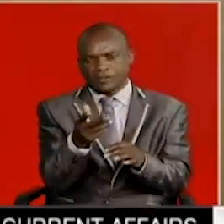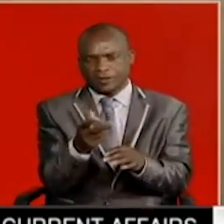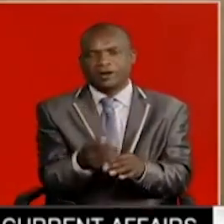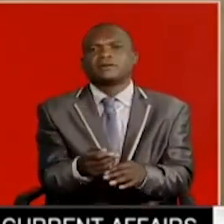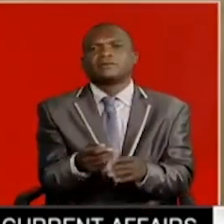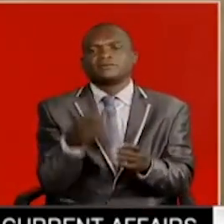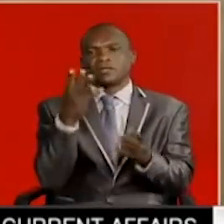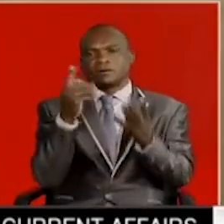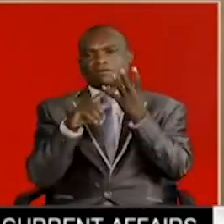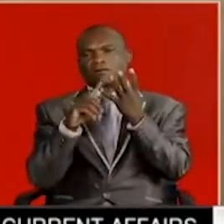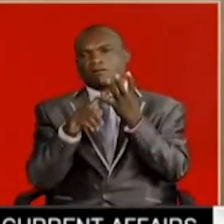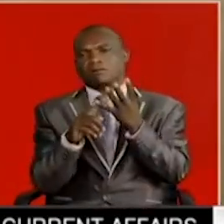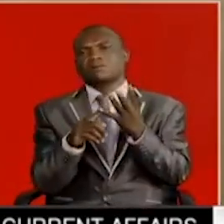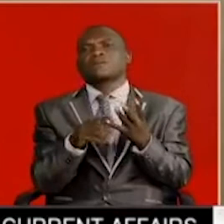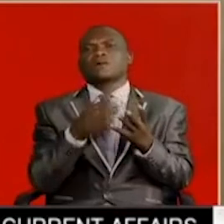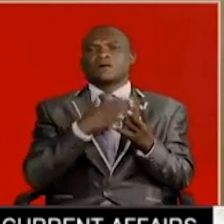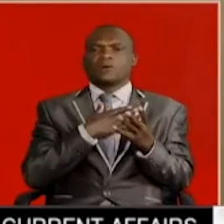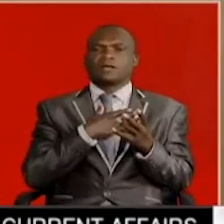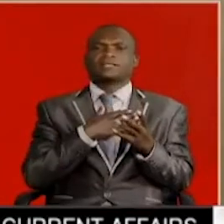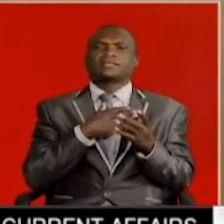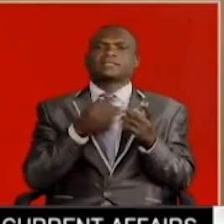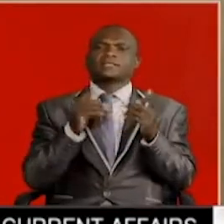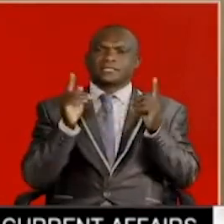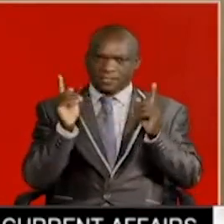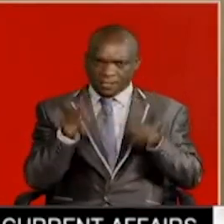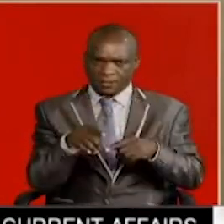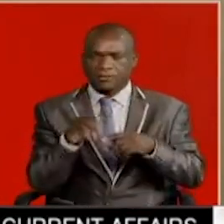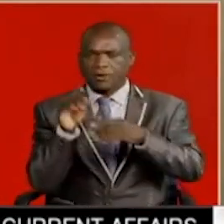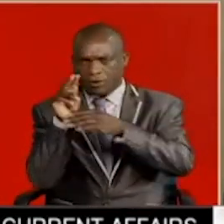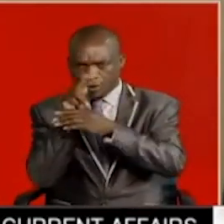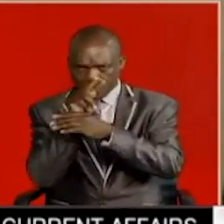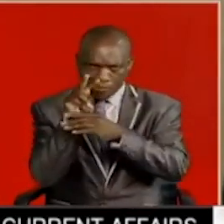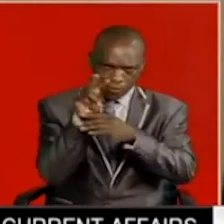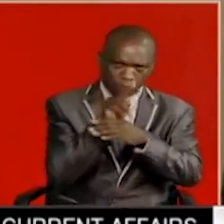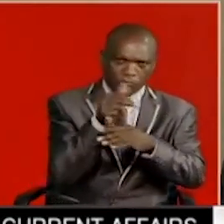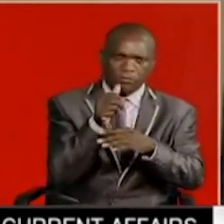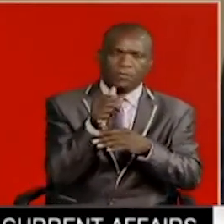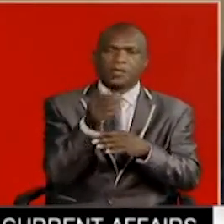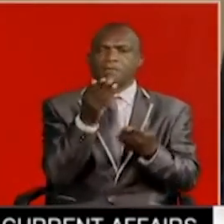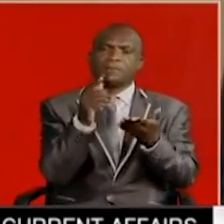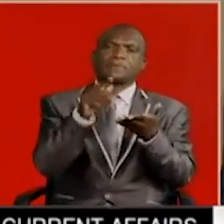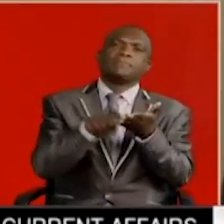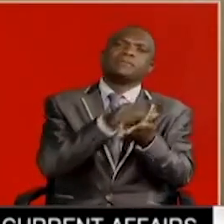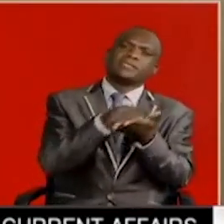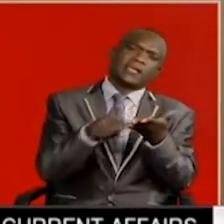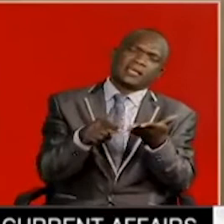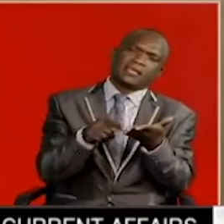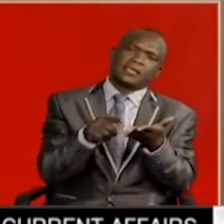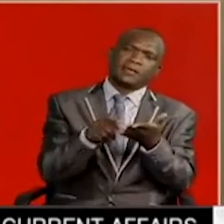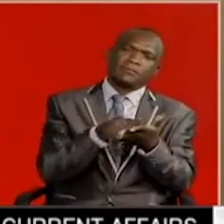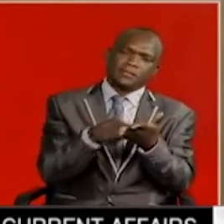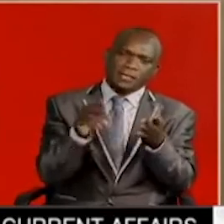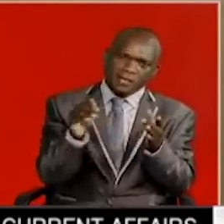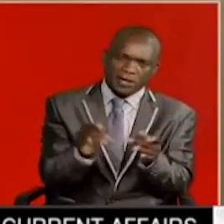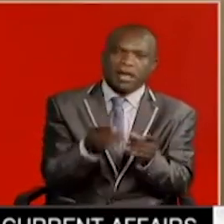Four, instituting active surveillance of adverse events of special